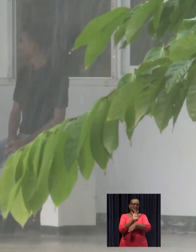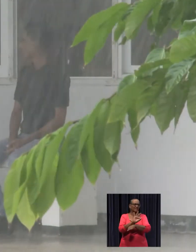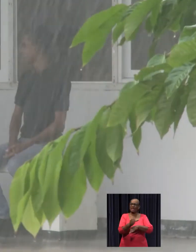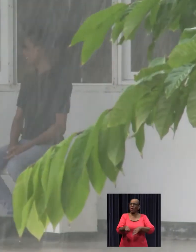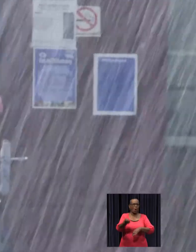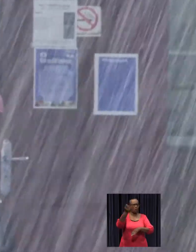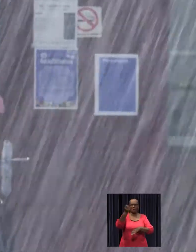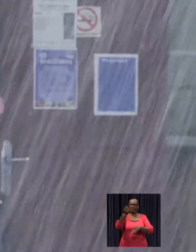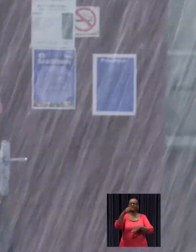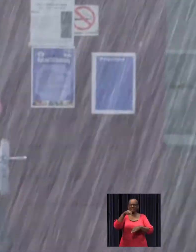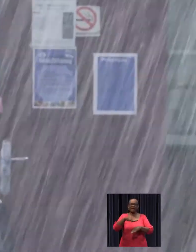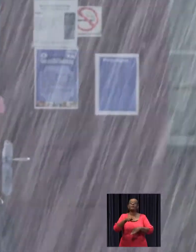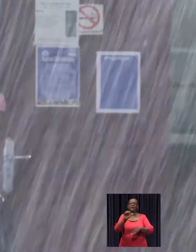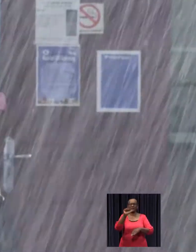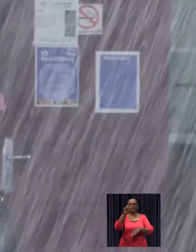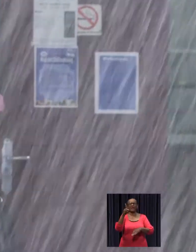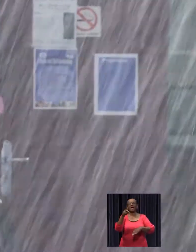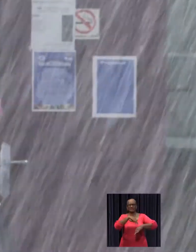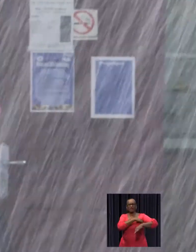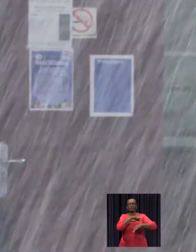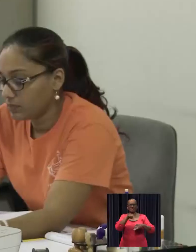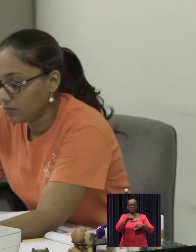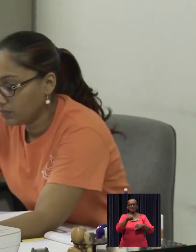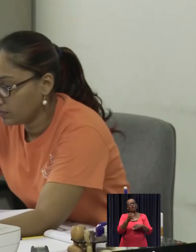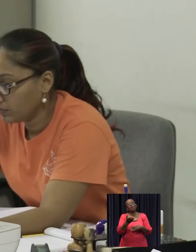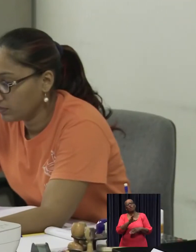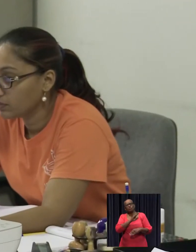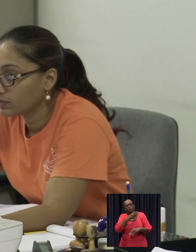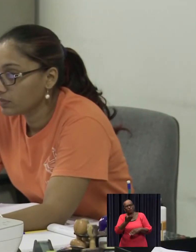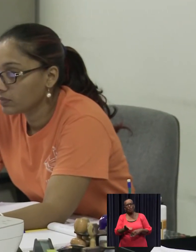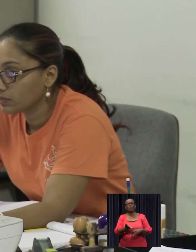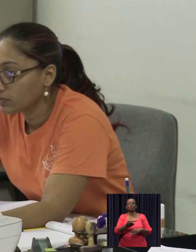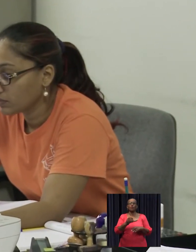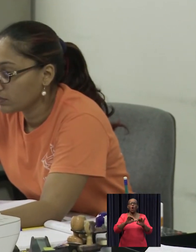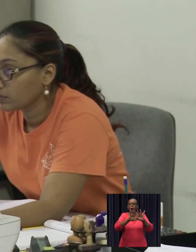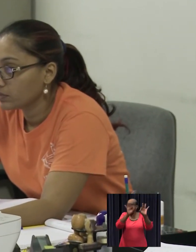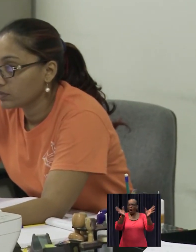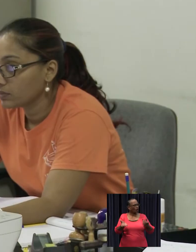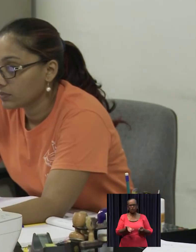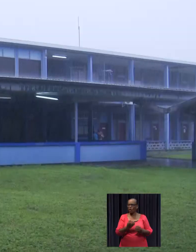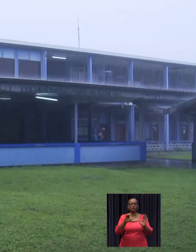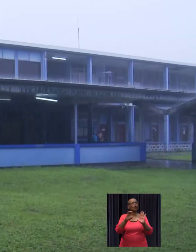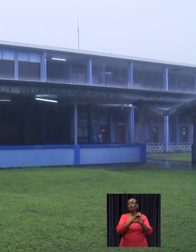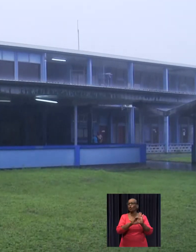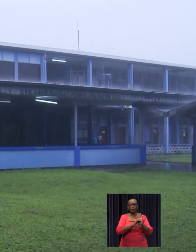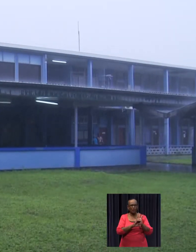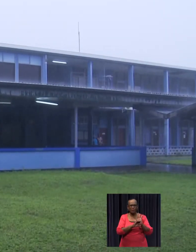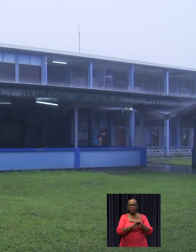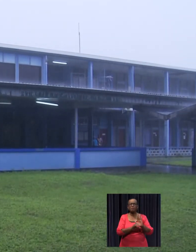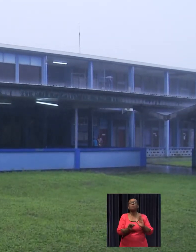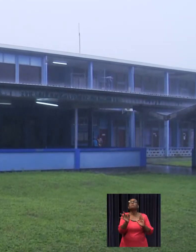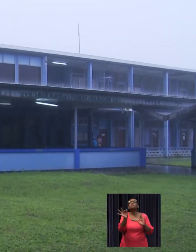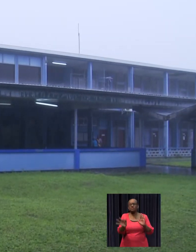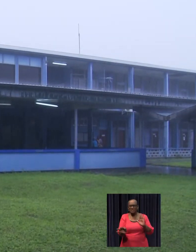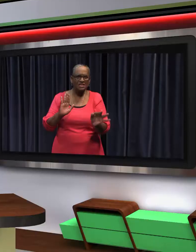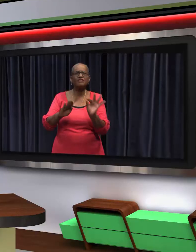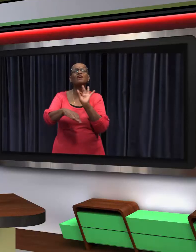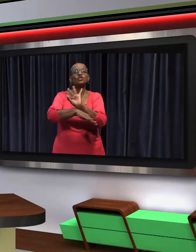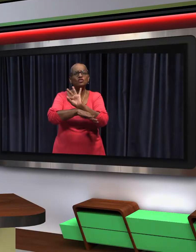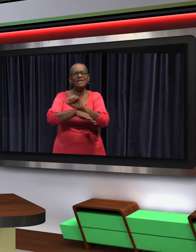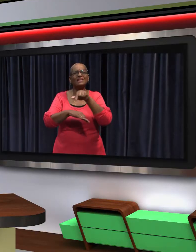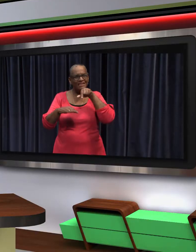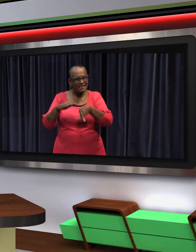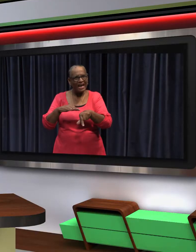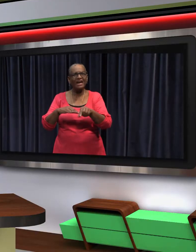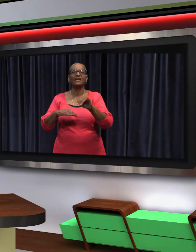the teacher training within the university and about the curricula and the position of the teachers within